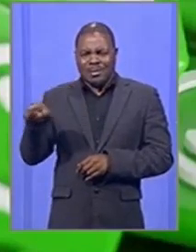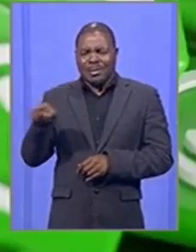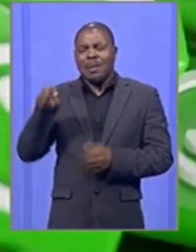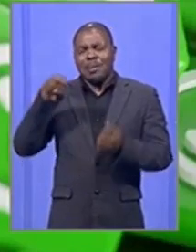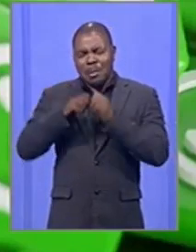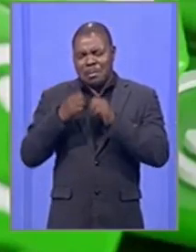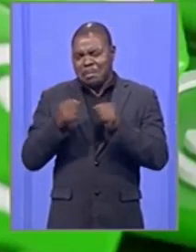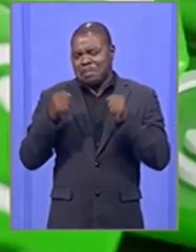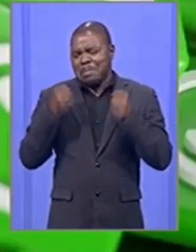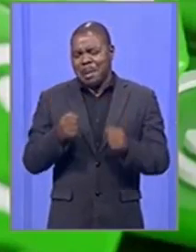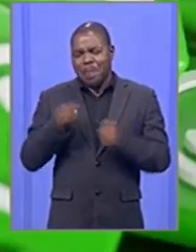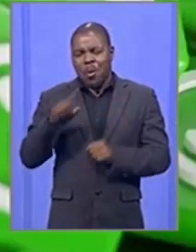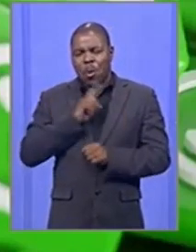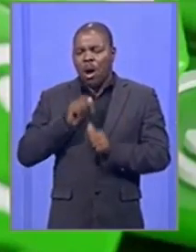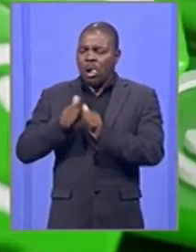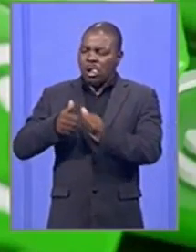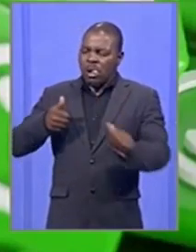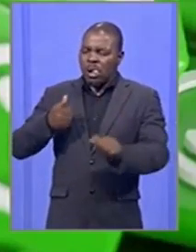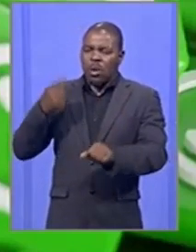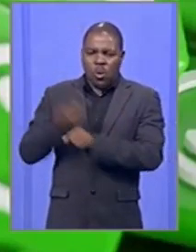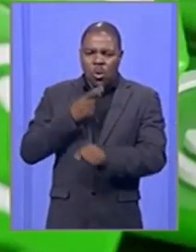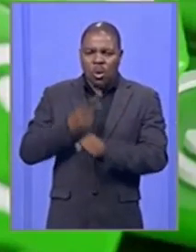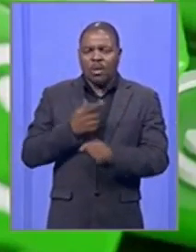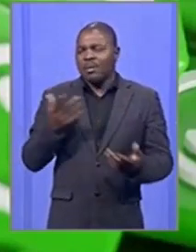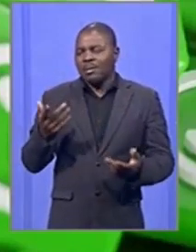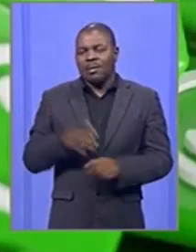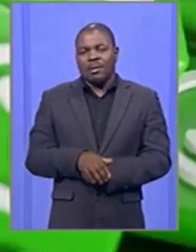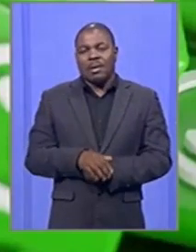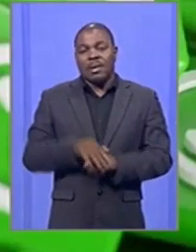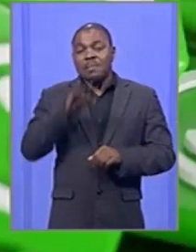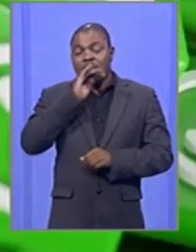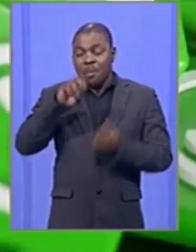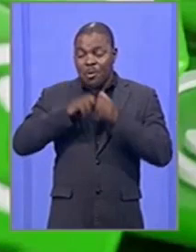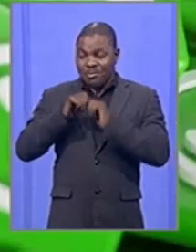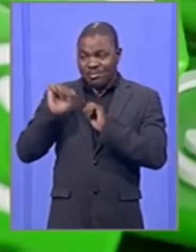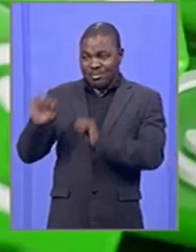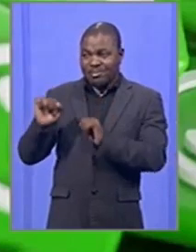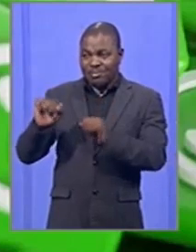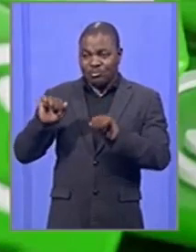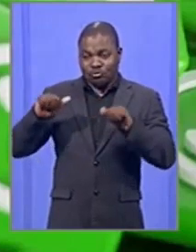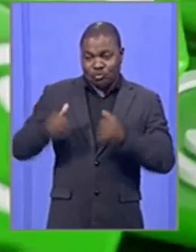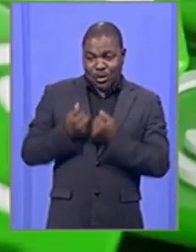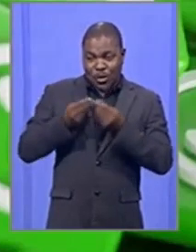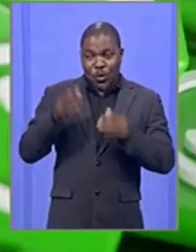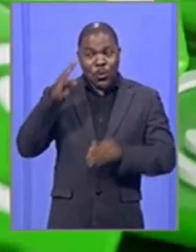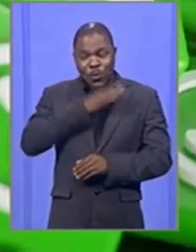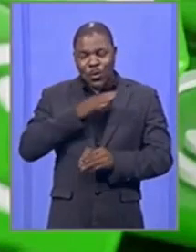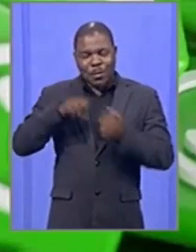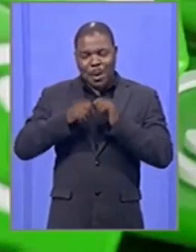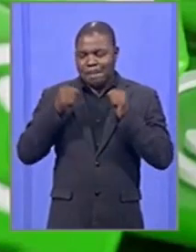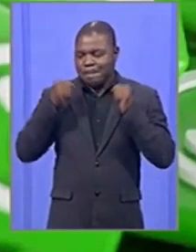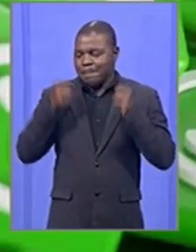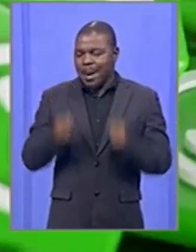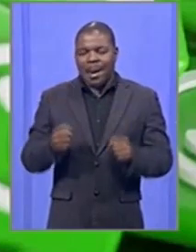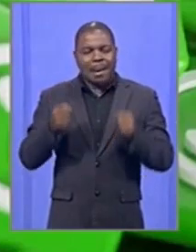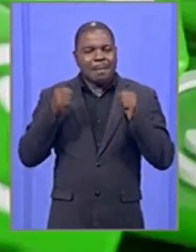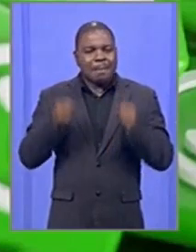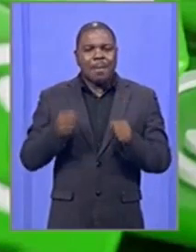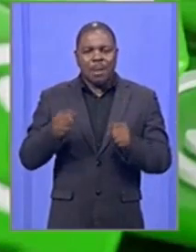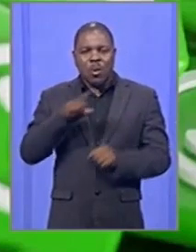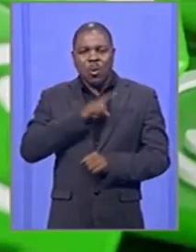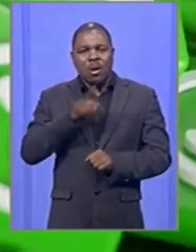e tlo nolola ditšhelete morago ka 188 billion se se rare mathata a yona ge ditlhotlho tsane di ka se rarololwe a ka se fele ka gore e na le bothata bja go